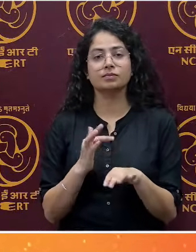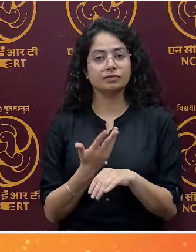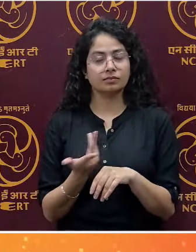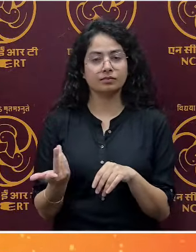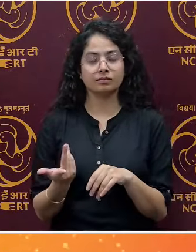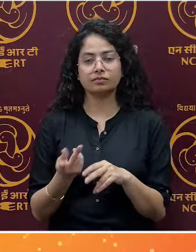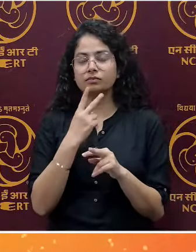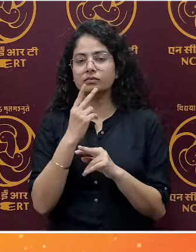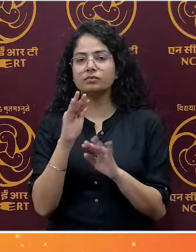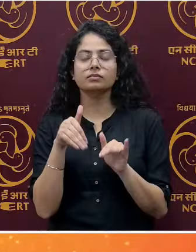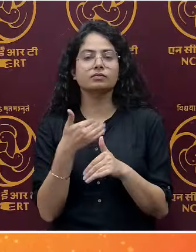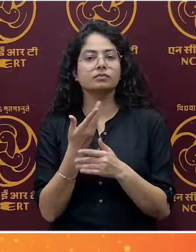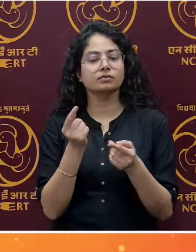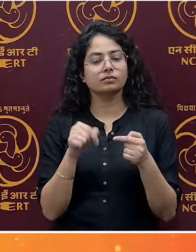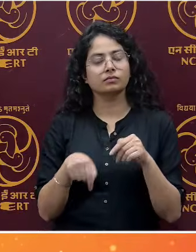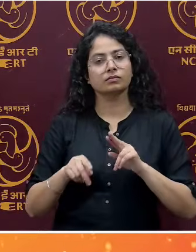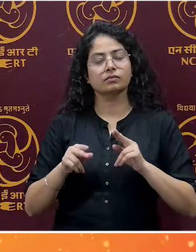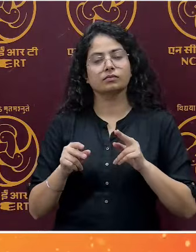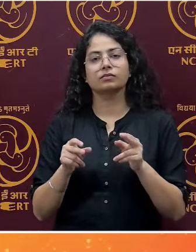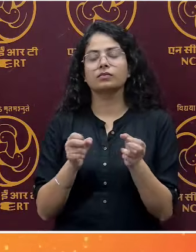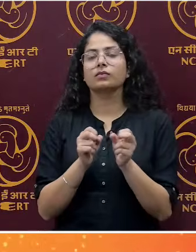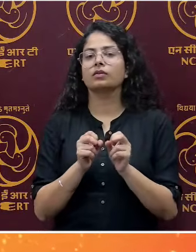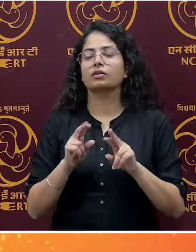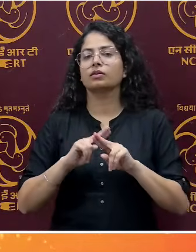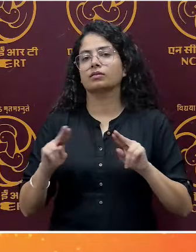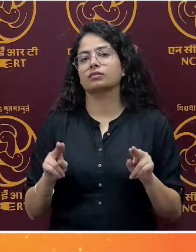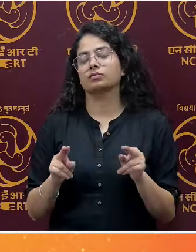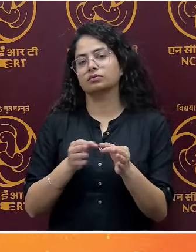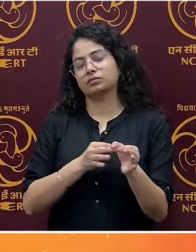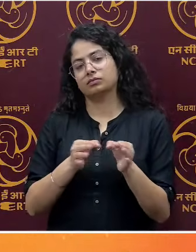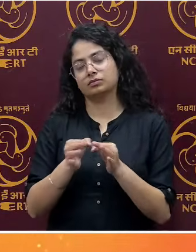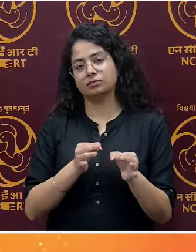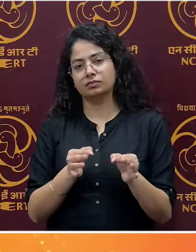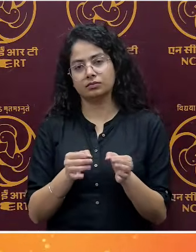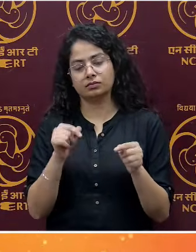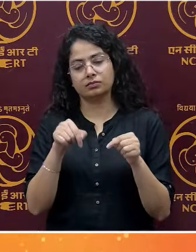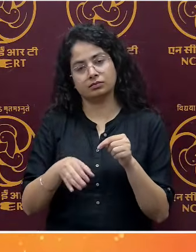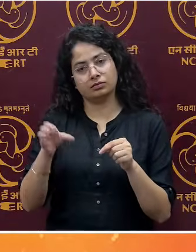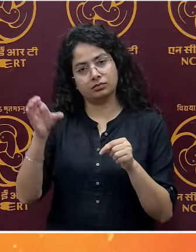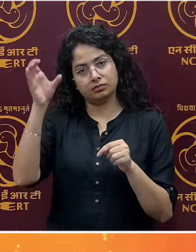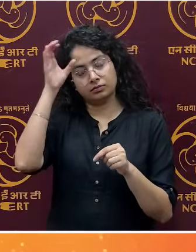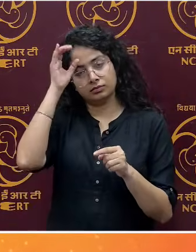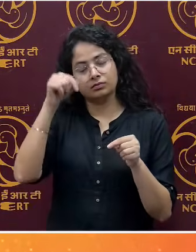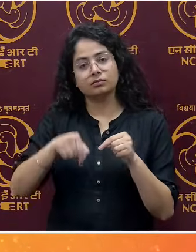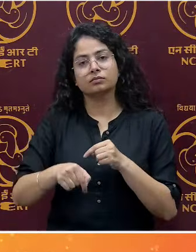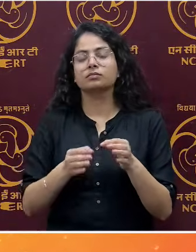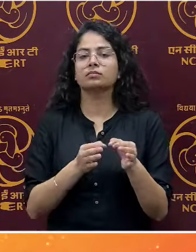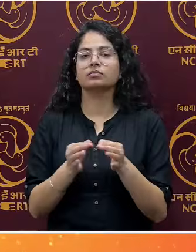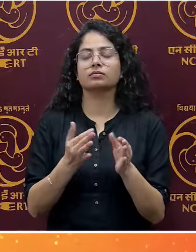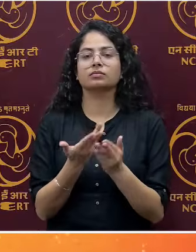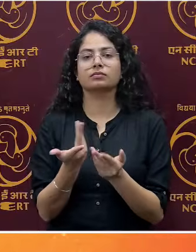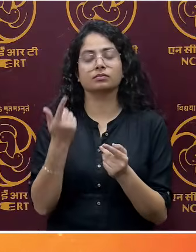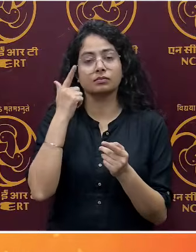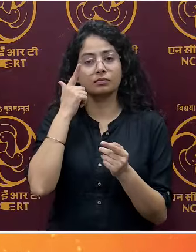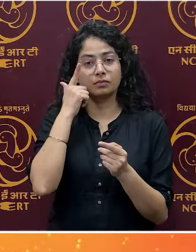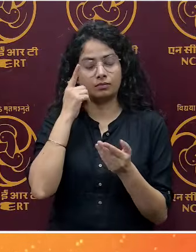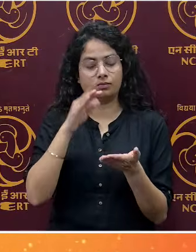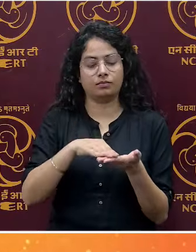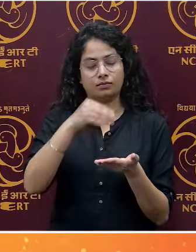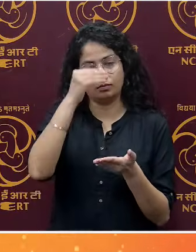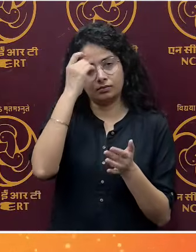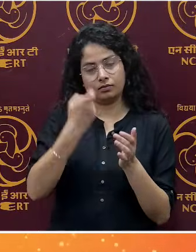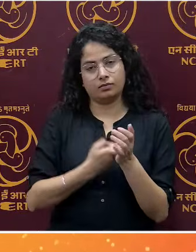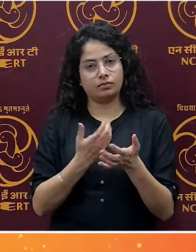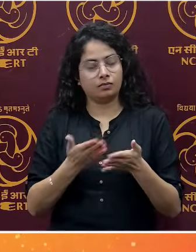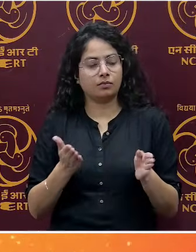to see that how this explanation resources can strengthen our concept. And in the learning resources, like